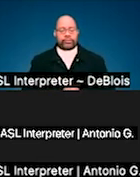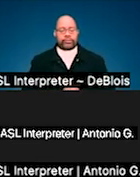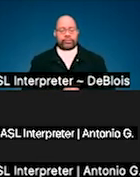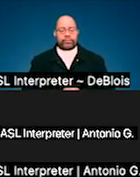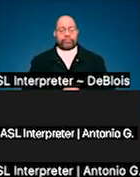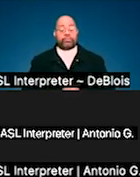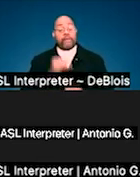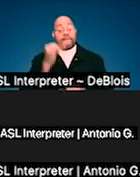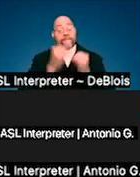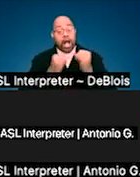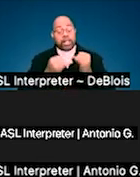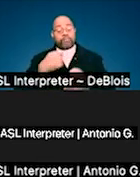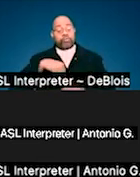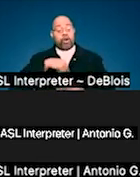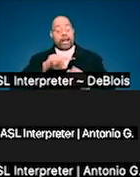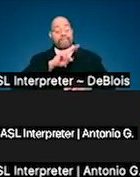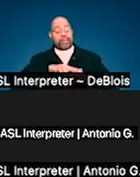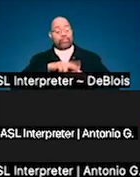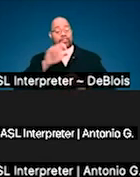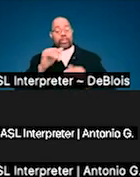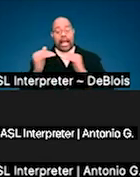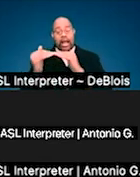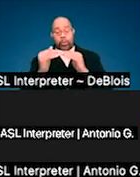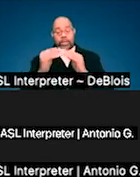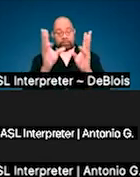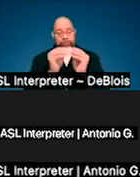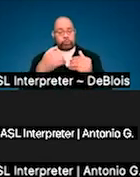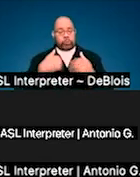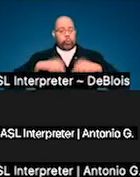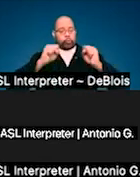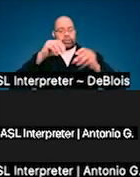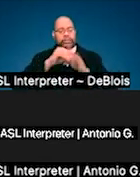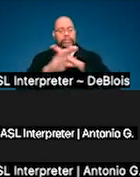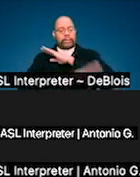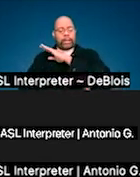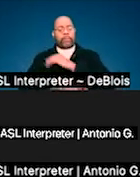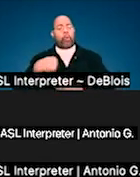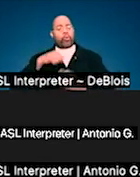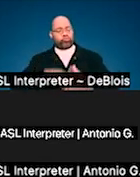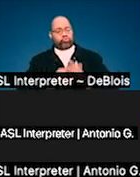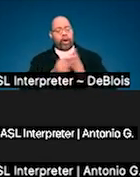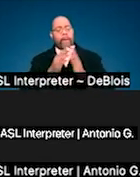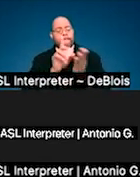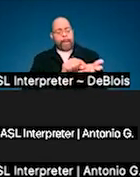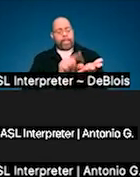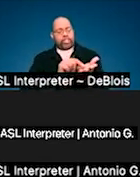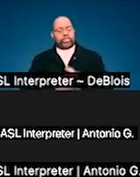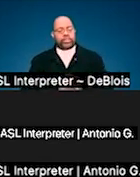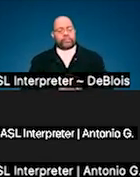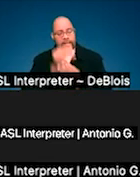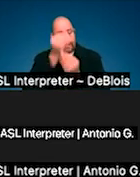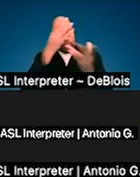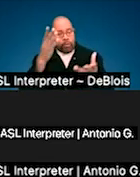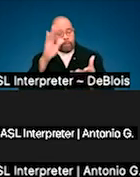And so finally, at our National Digital Equity Summit, which we hosted in September, we launched the publication informed by